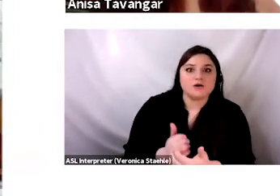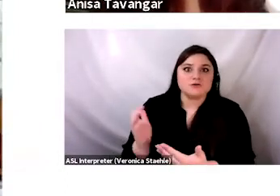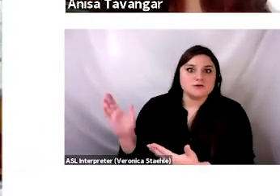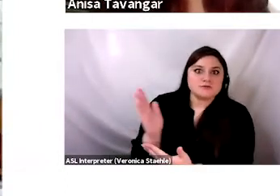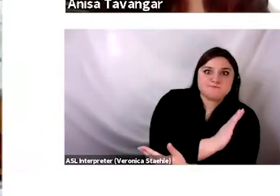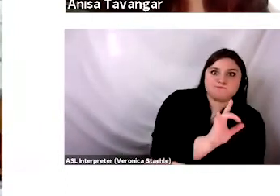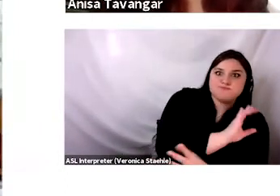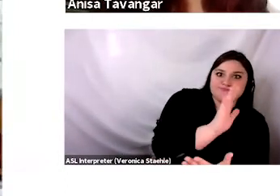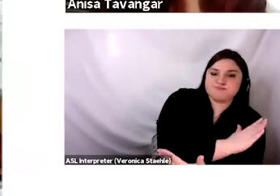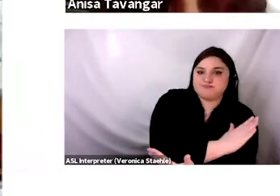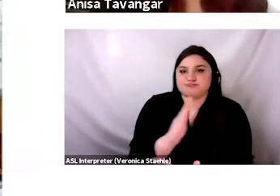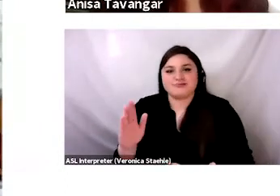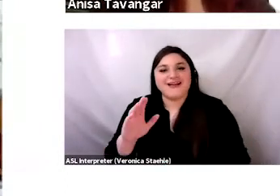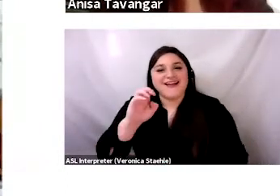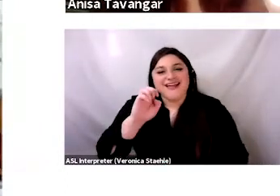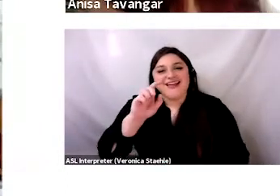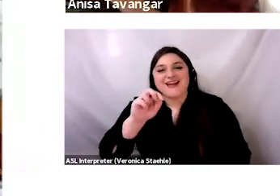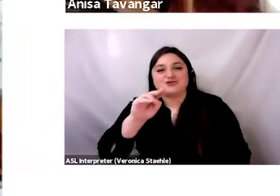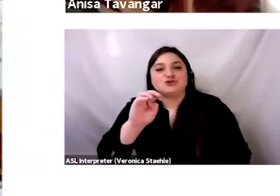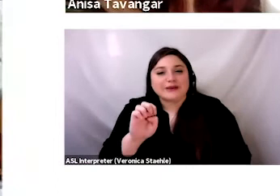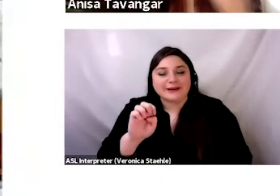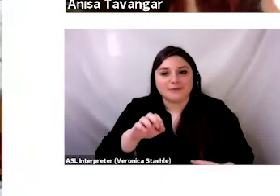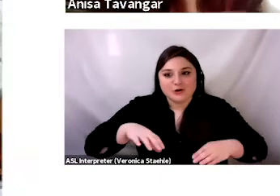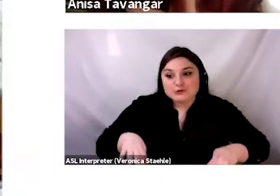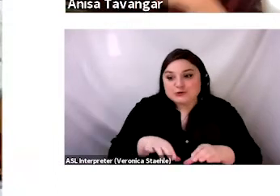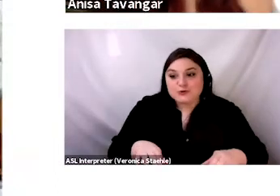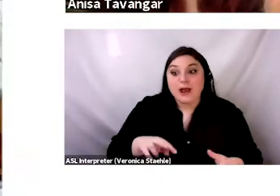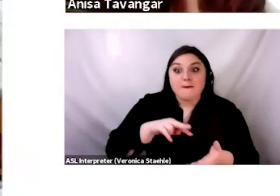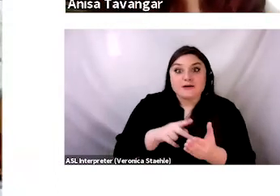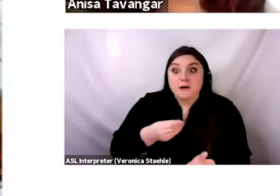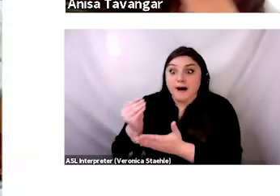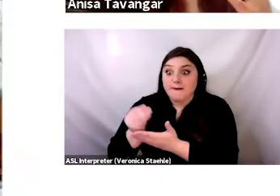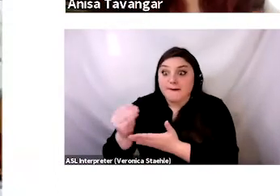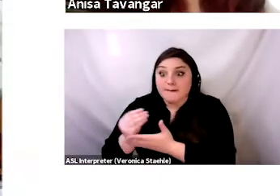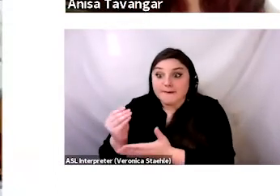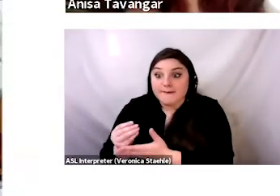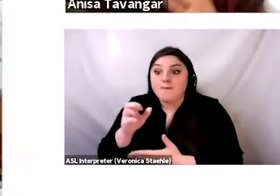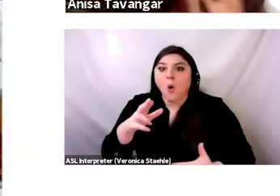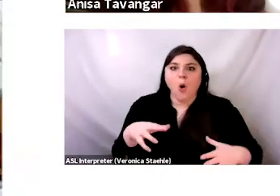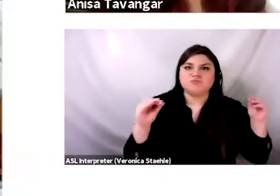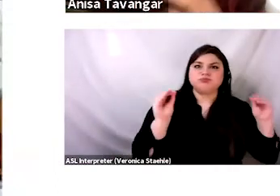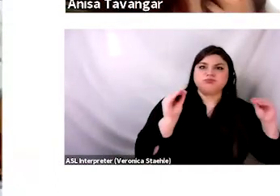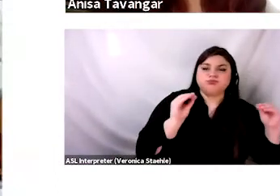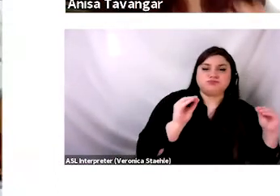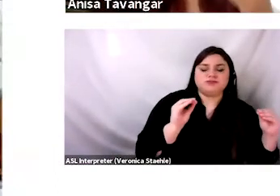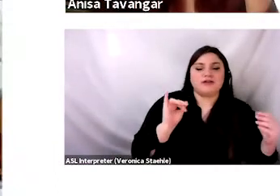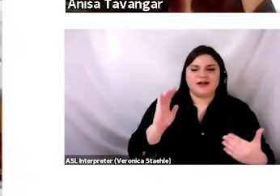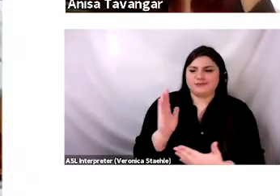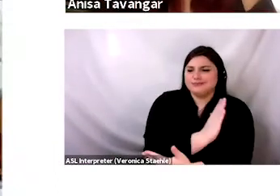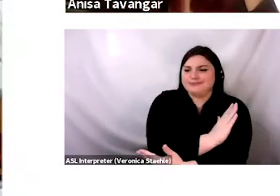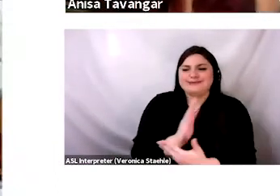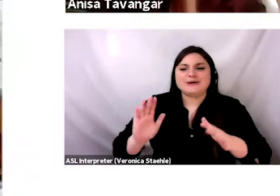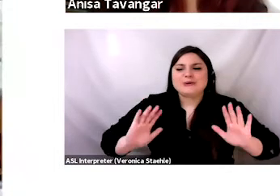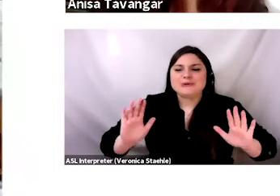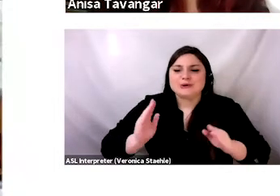from constantly buying stuff to paying absolutely no attention, but it's about sort of practicing balance, constantly being in a process